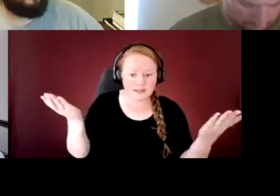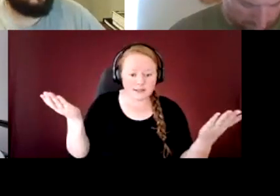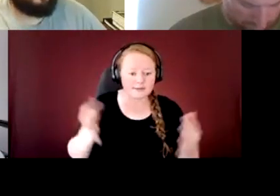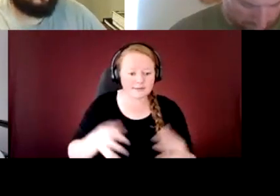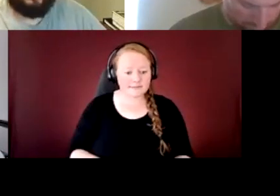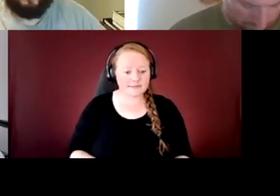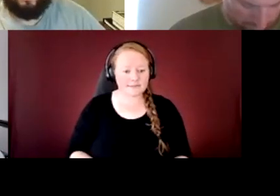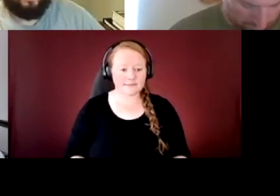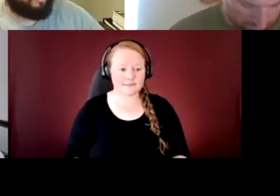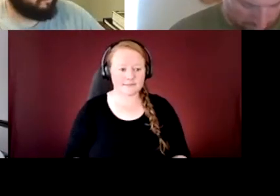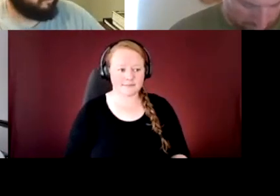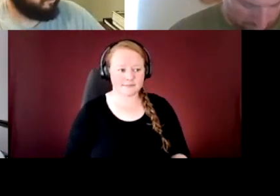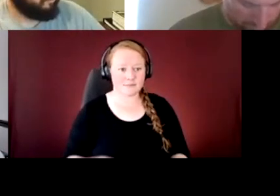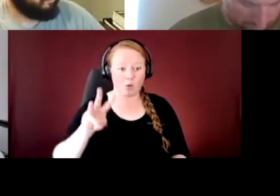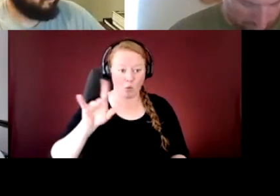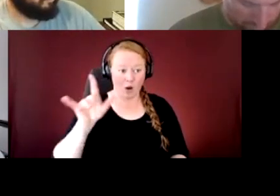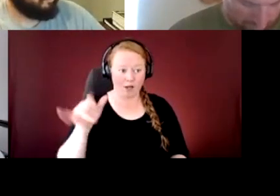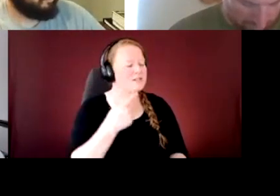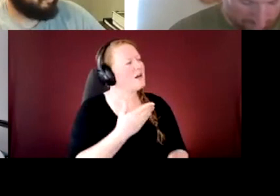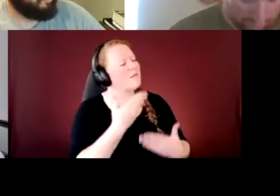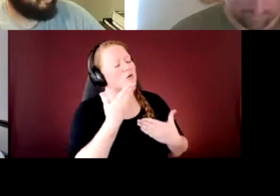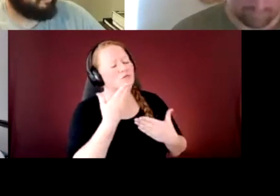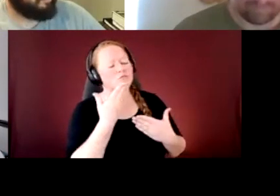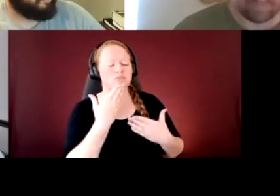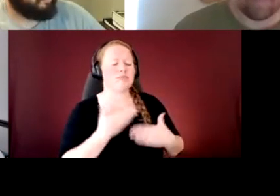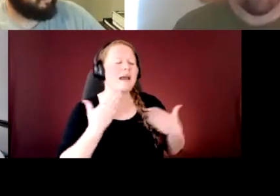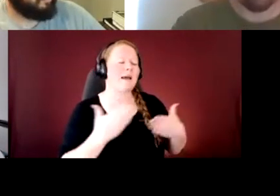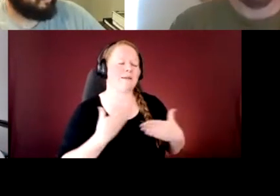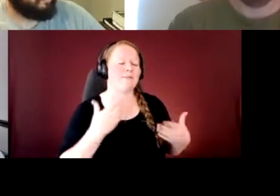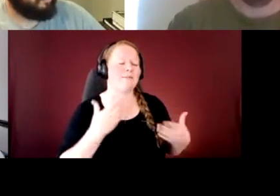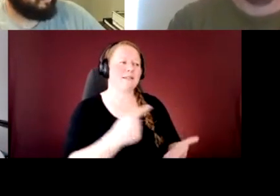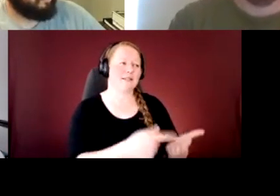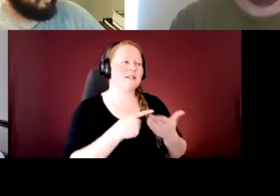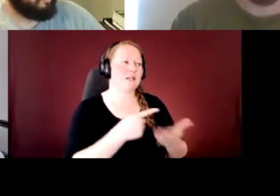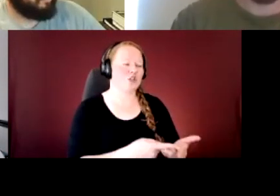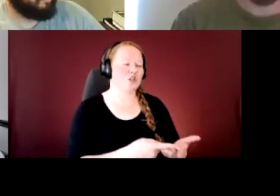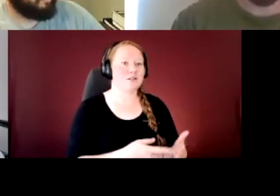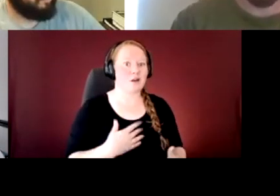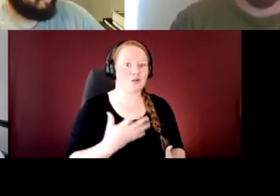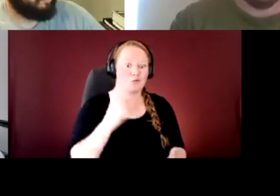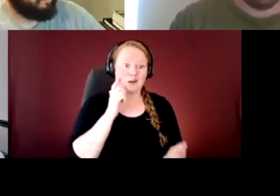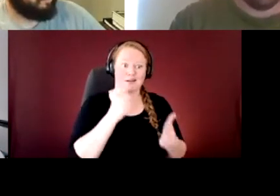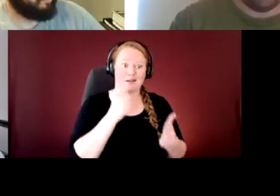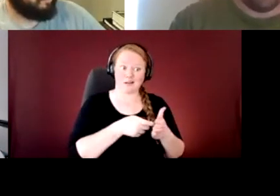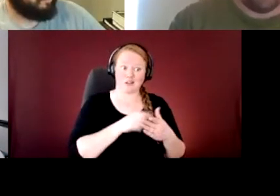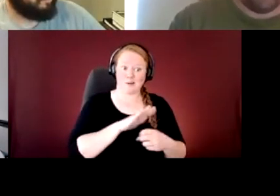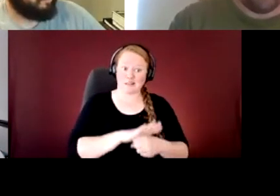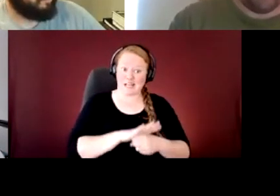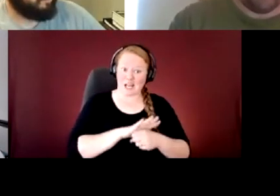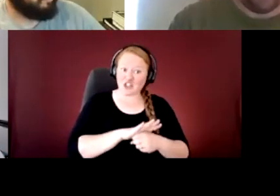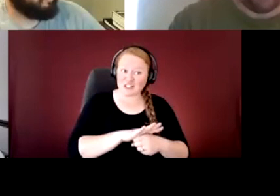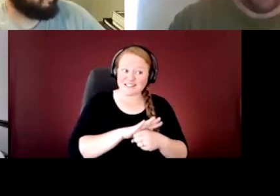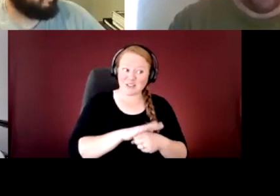So I'm really glad we had this discussion because I just want to acknowledge there's a little tension here, right, between we need to follow the